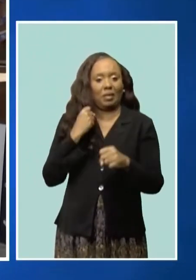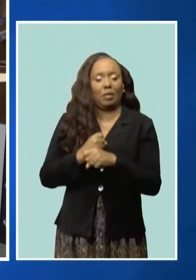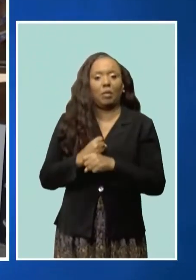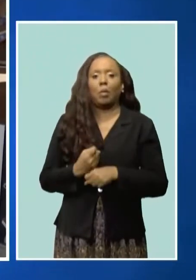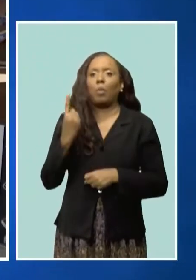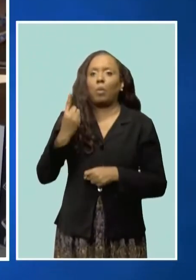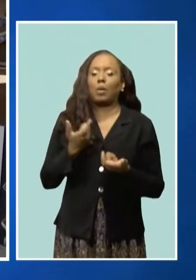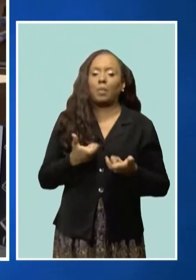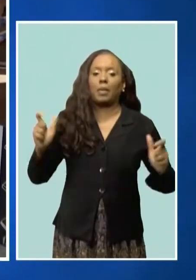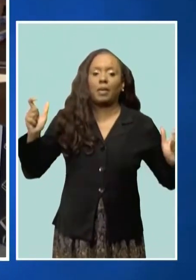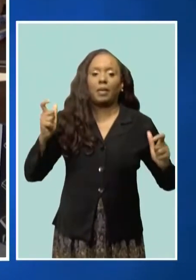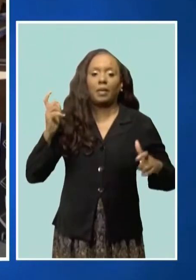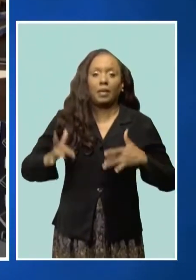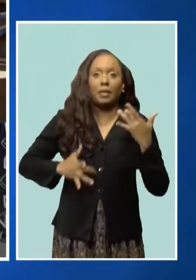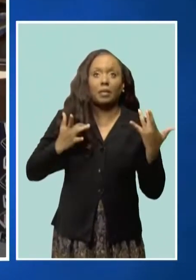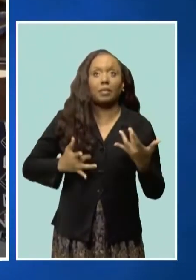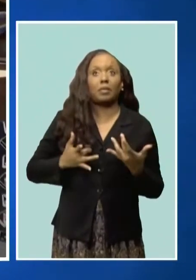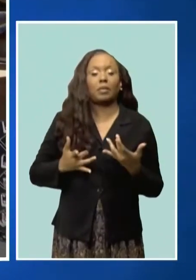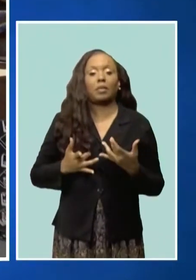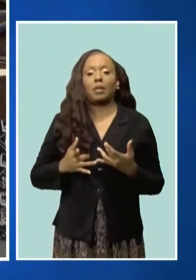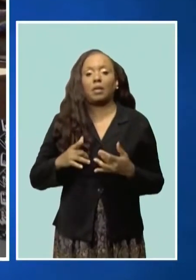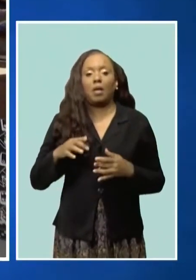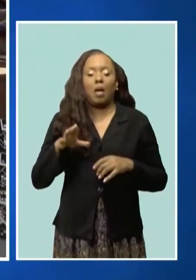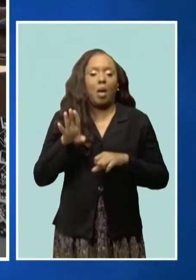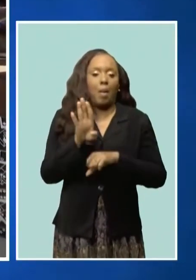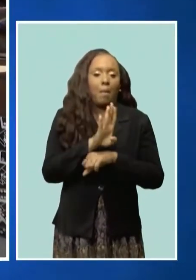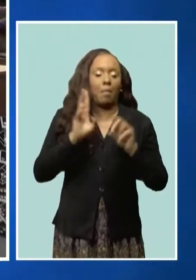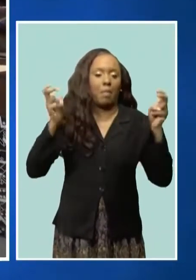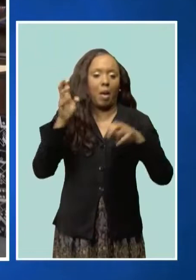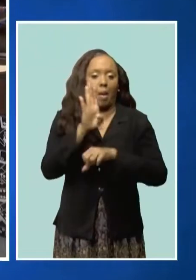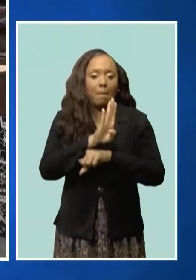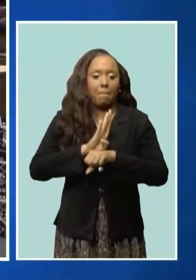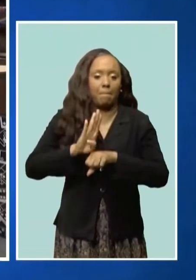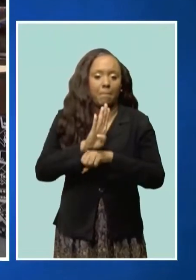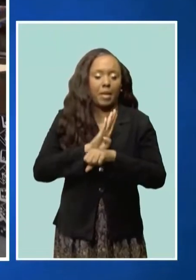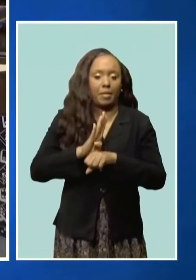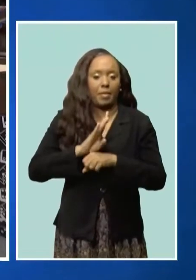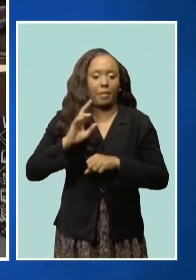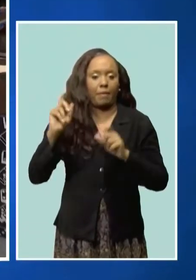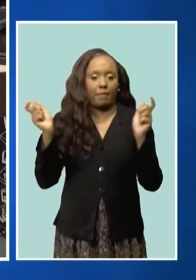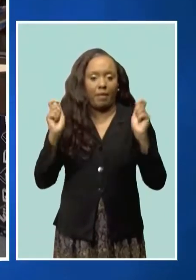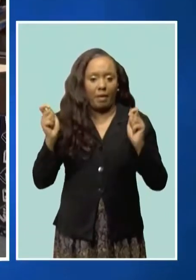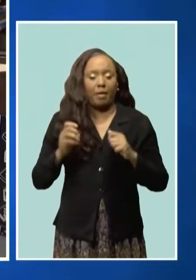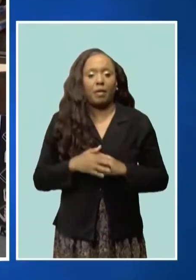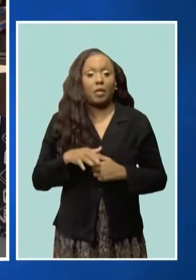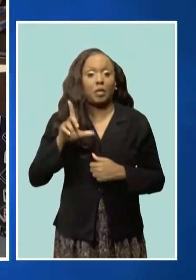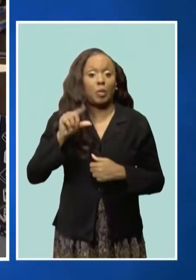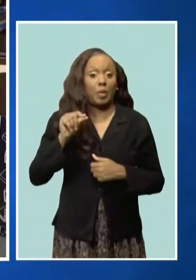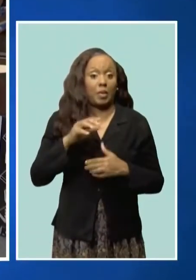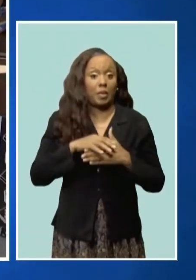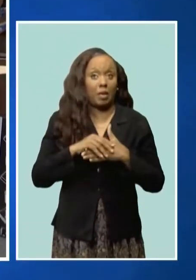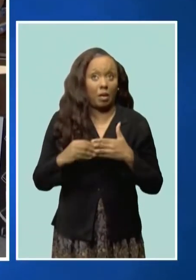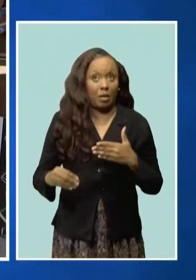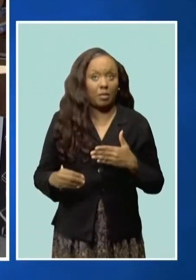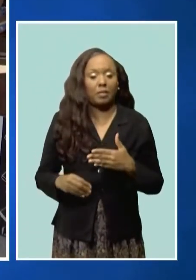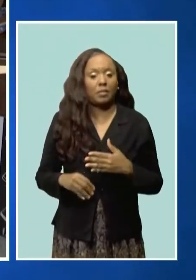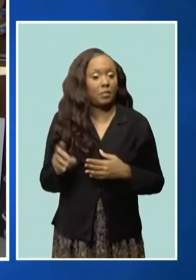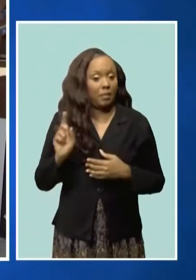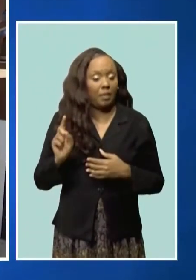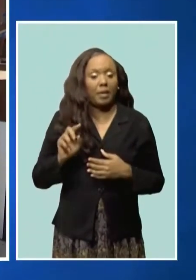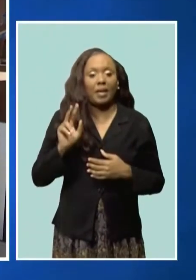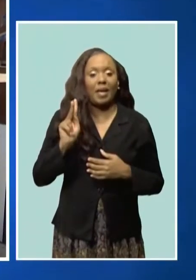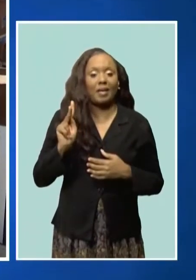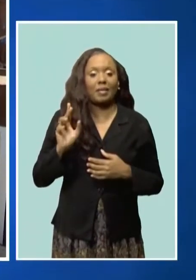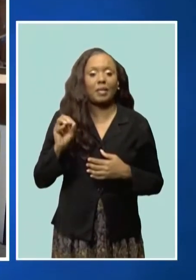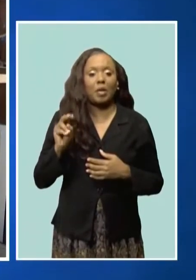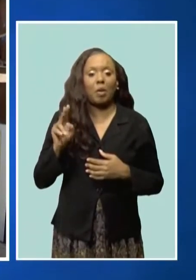is going to be the Bajan Fair. That is $20 for adults, $10 for children. Children under 3 are free at Kensington Oval on the